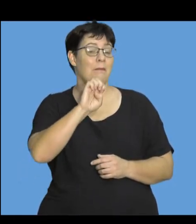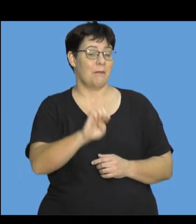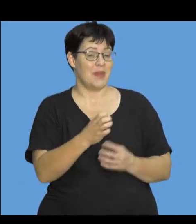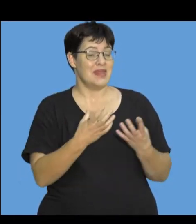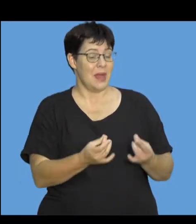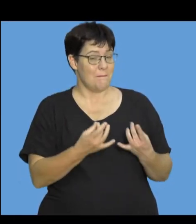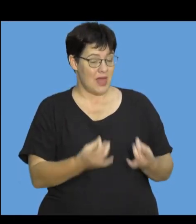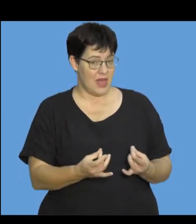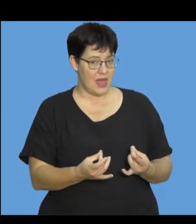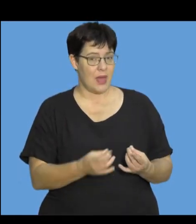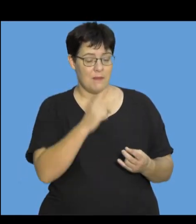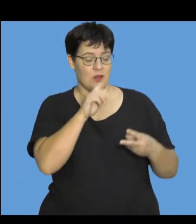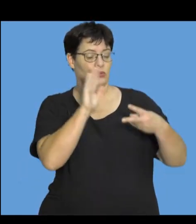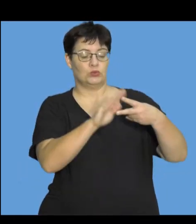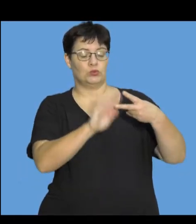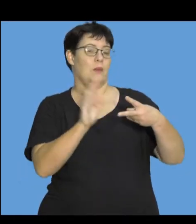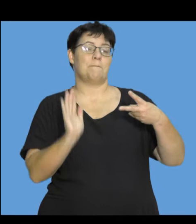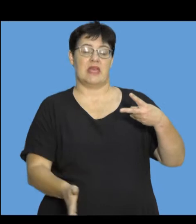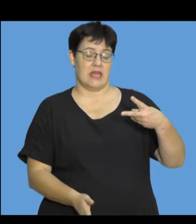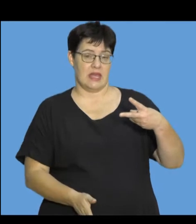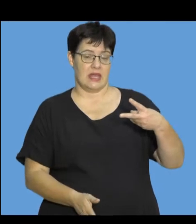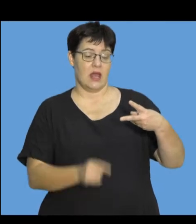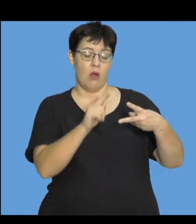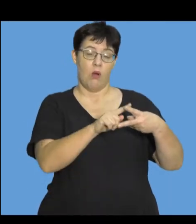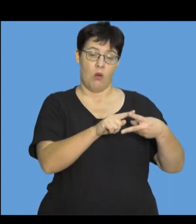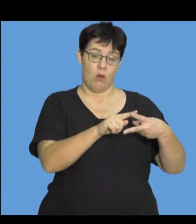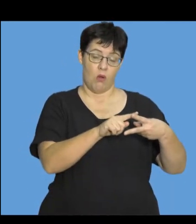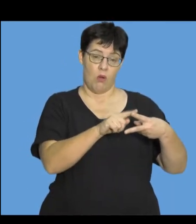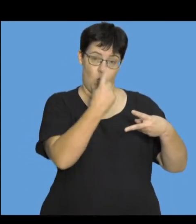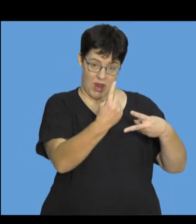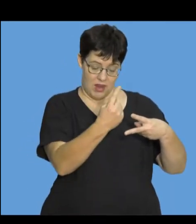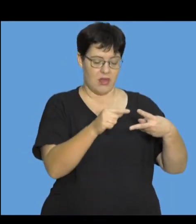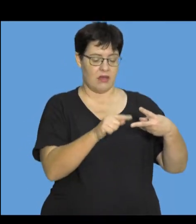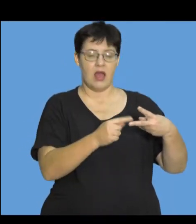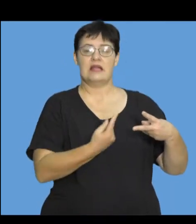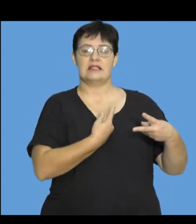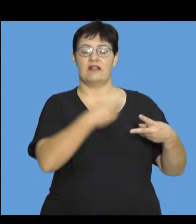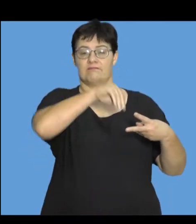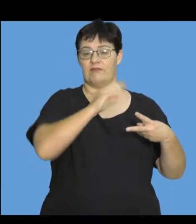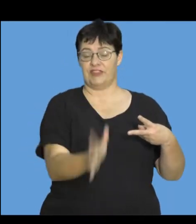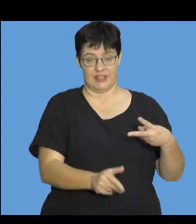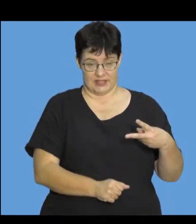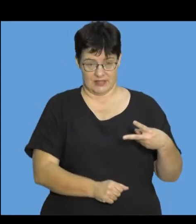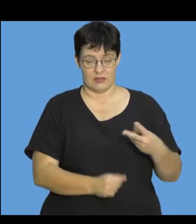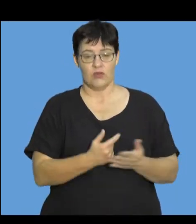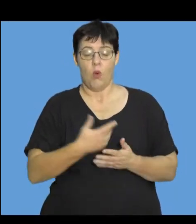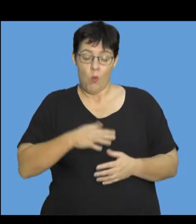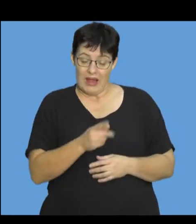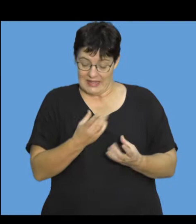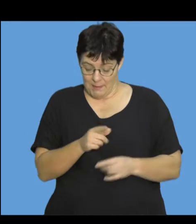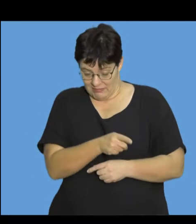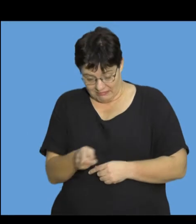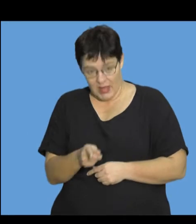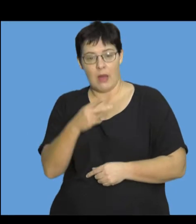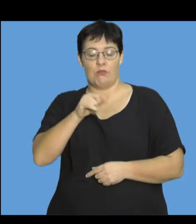a number that has two factors, one and itself, right? So our basis, we're going to try by all means to make them prime numbers at